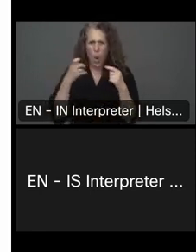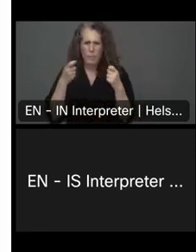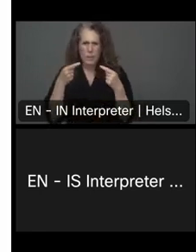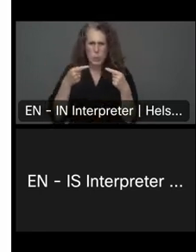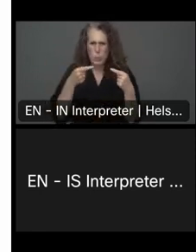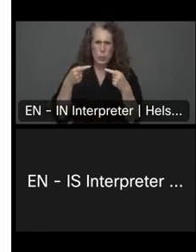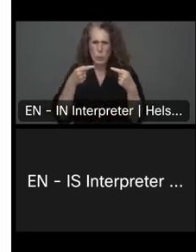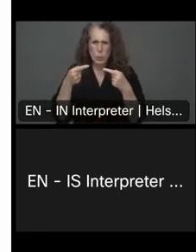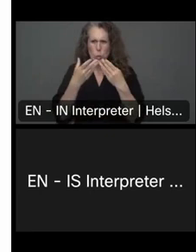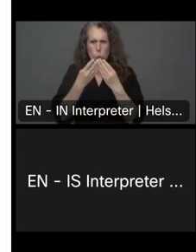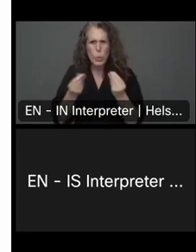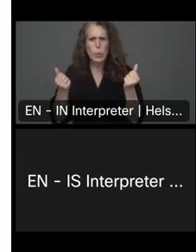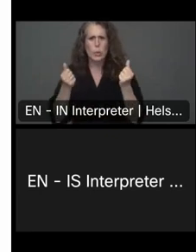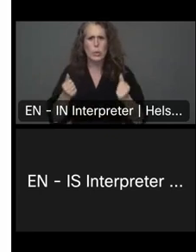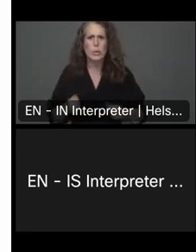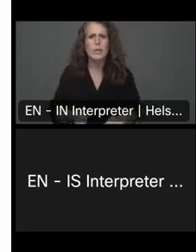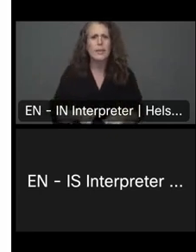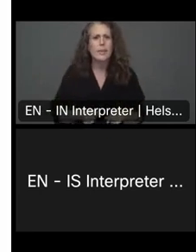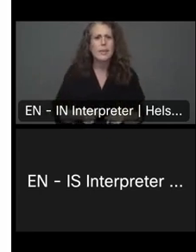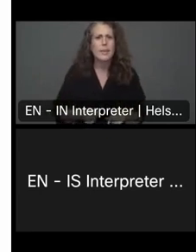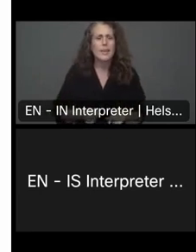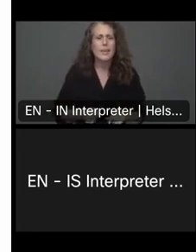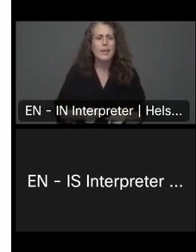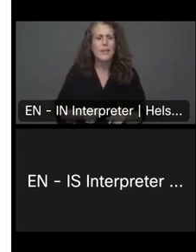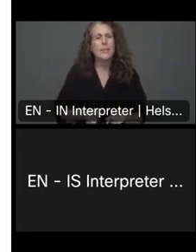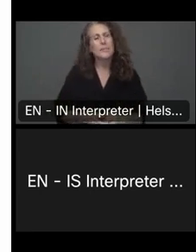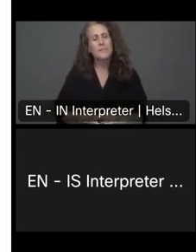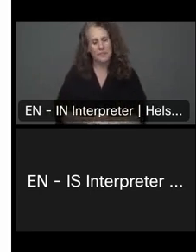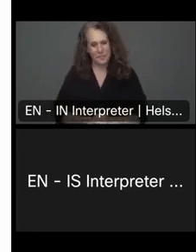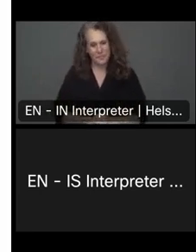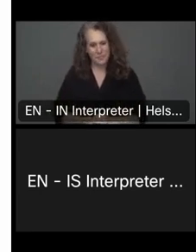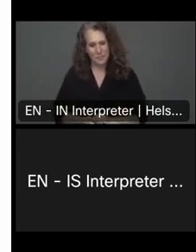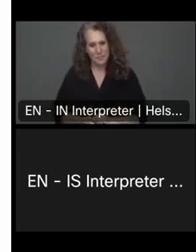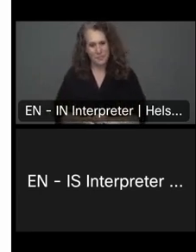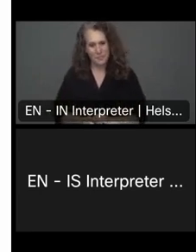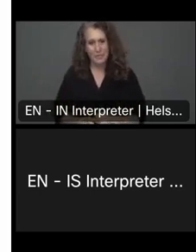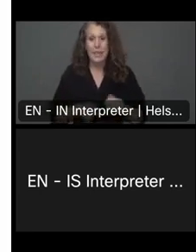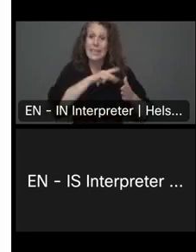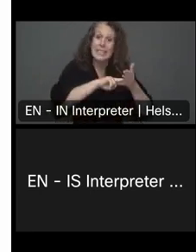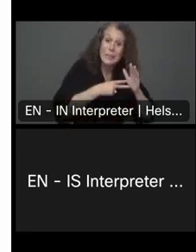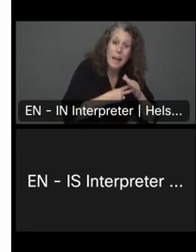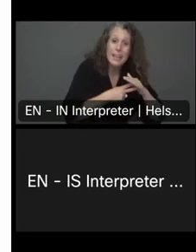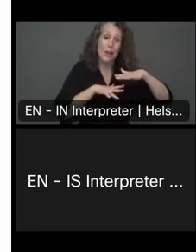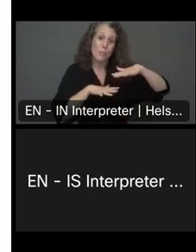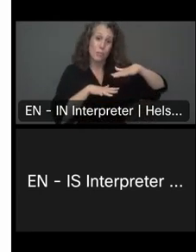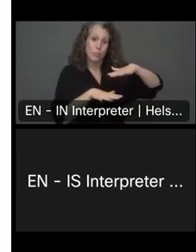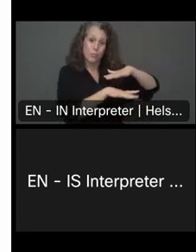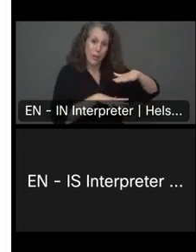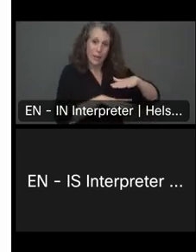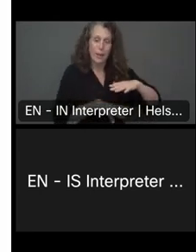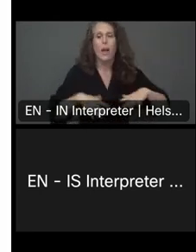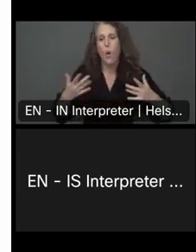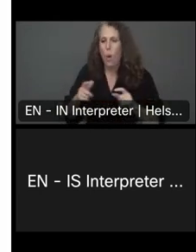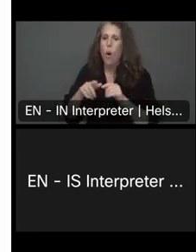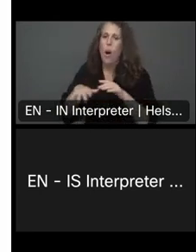both, how this tension plays out both on the semantics-pragmatics interface and on the syntax-pragmatics